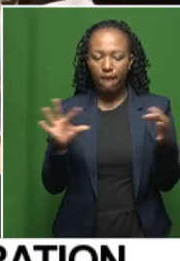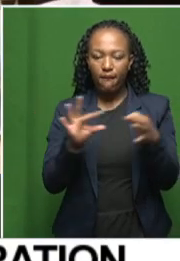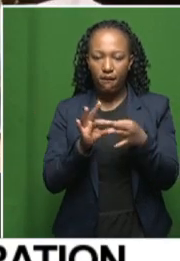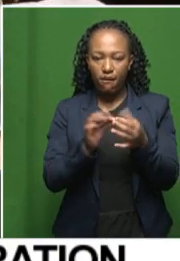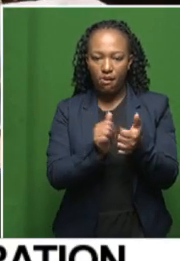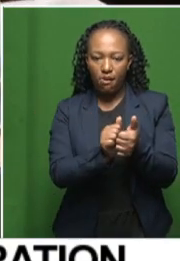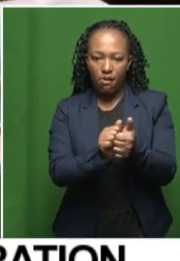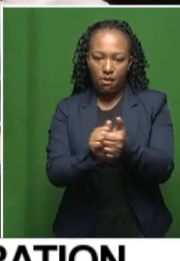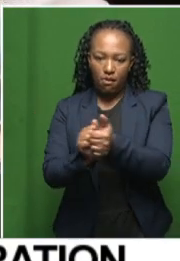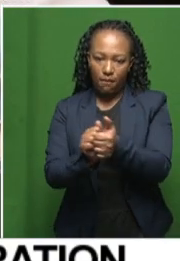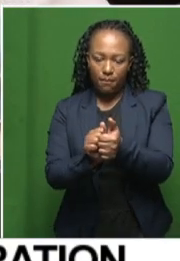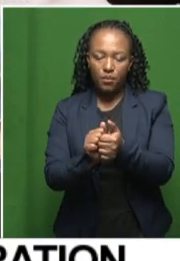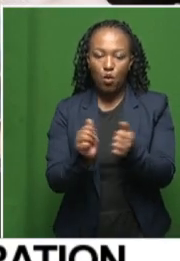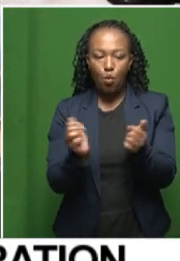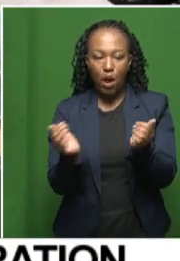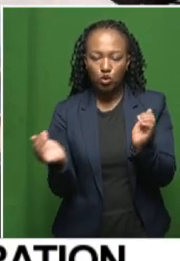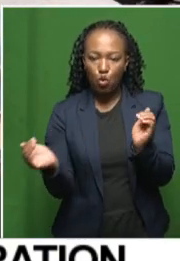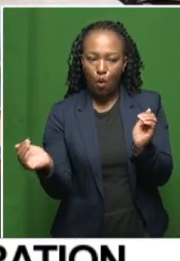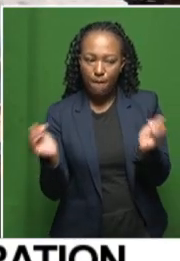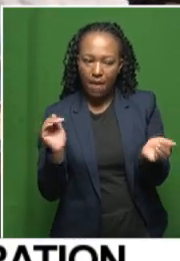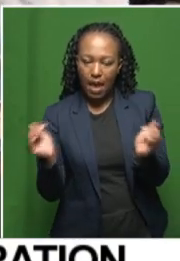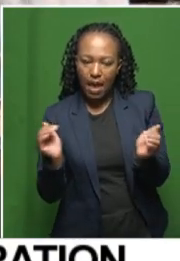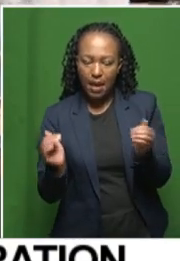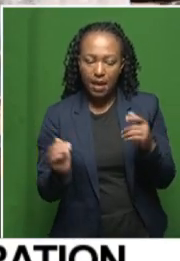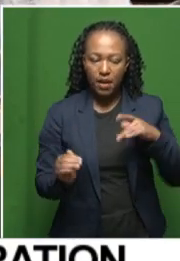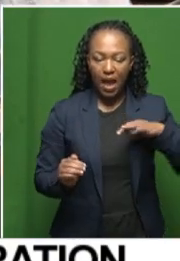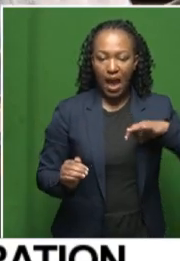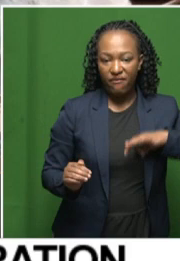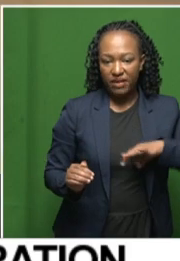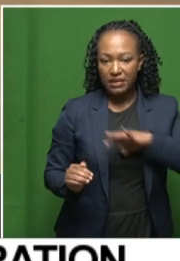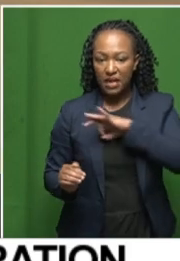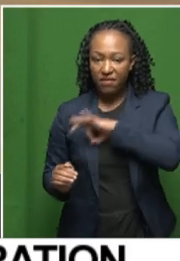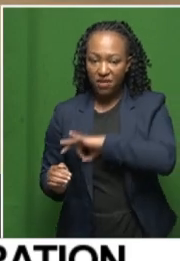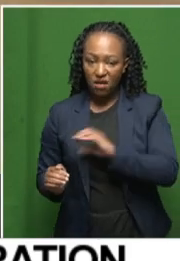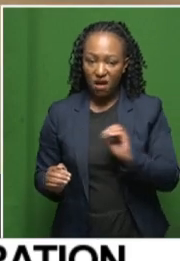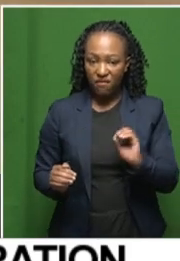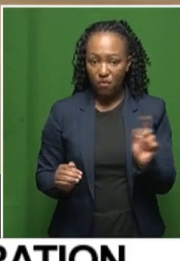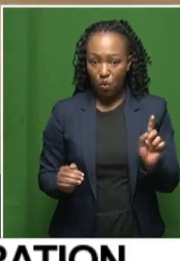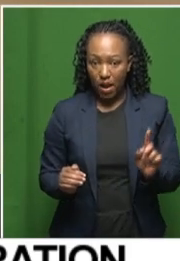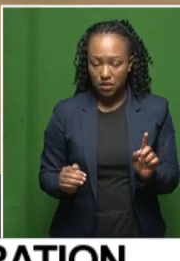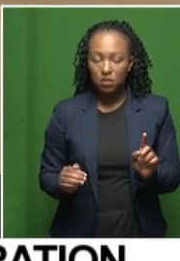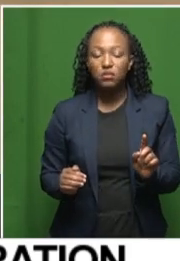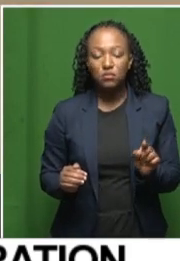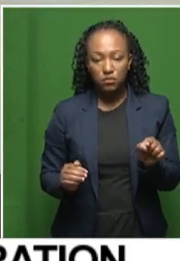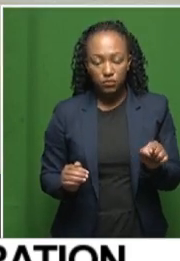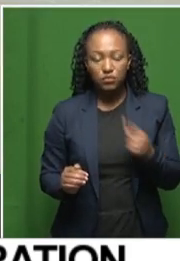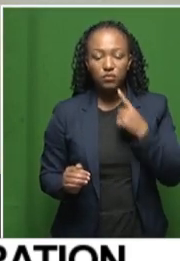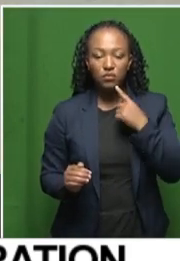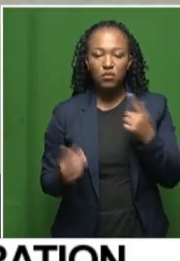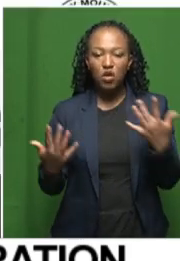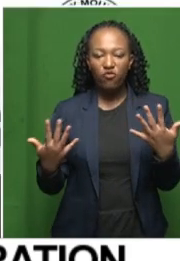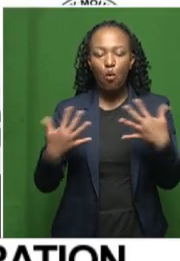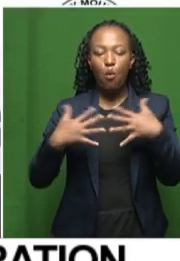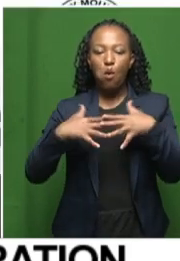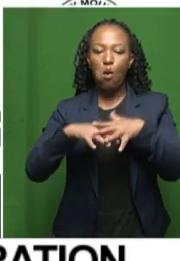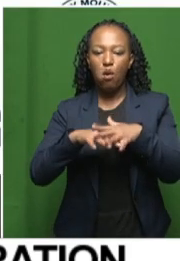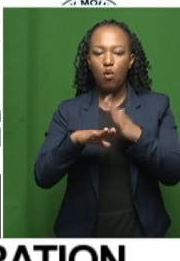comparative advantages to definitely unlock the innovation that we're seeing and that is deemed as an integrated